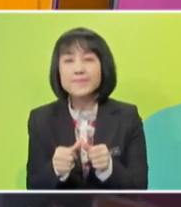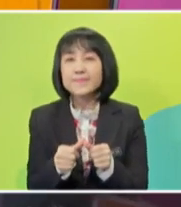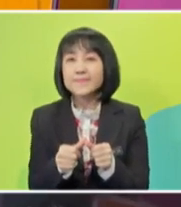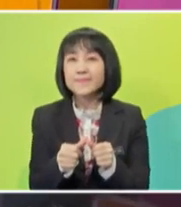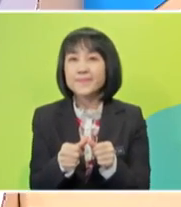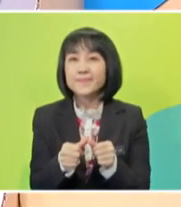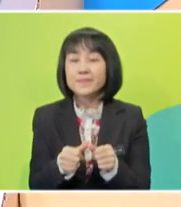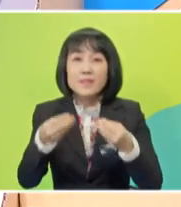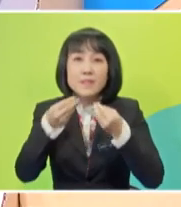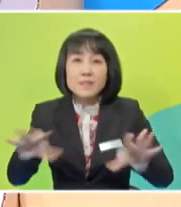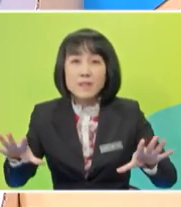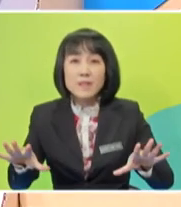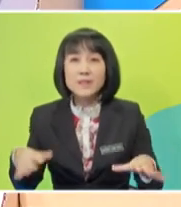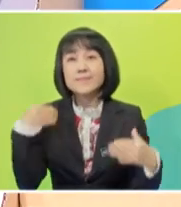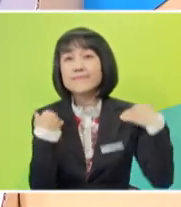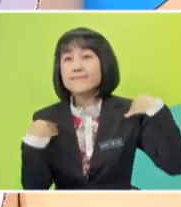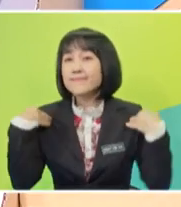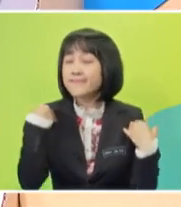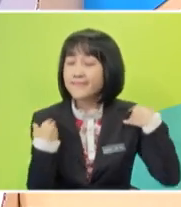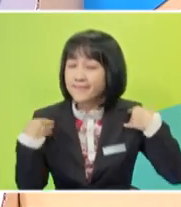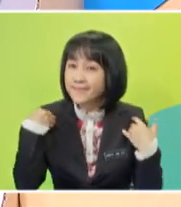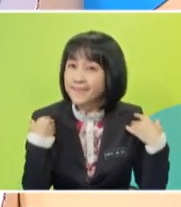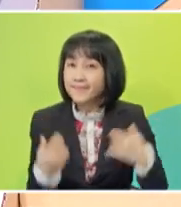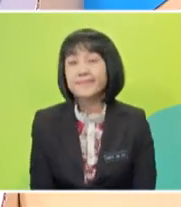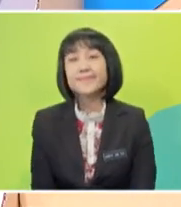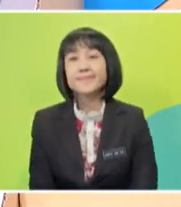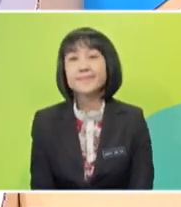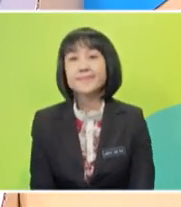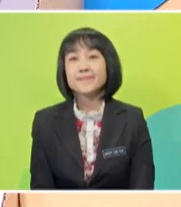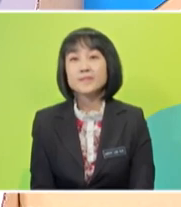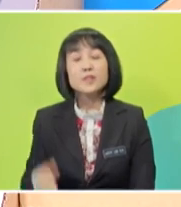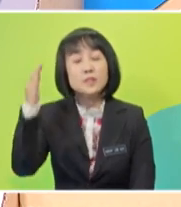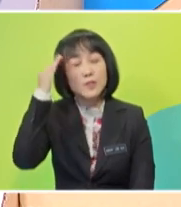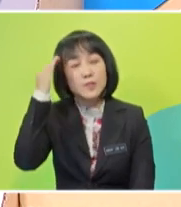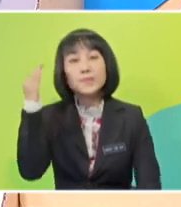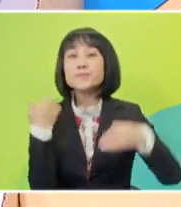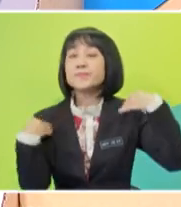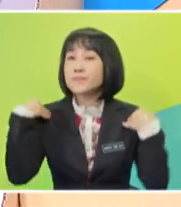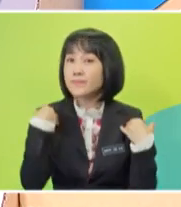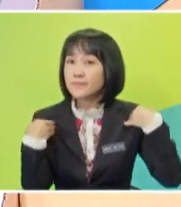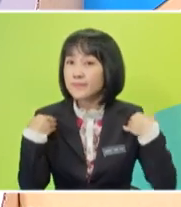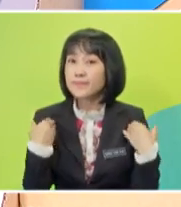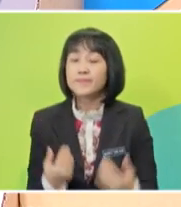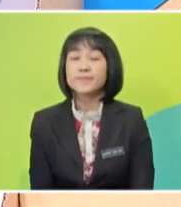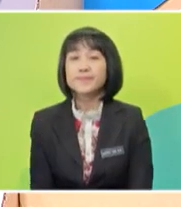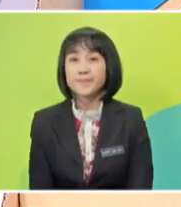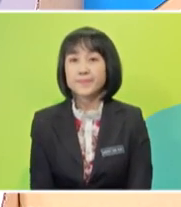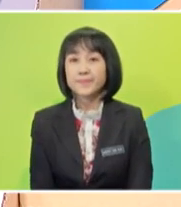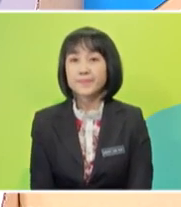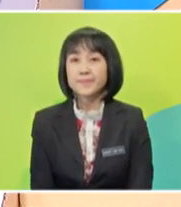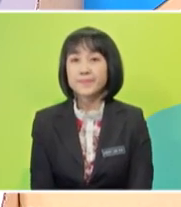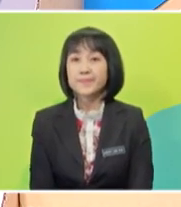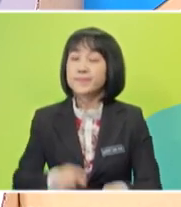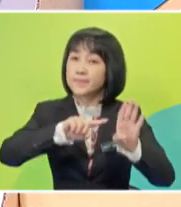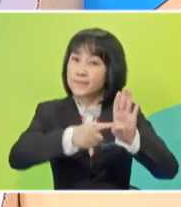I actually lost some of my friends, okay? Oh. So let's get to know them, these animals. Okay, what are they? So let's begin with the